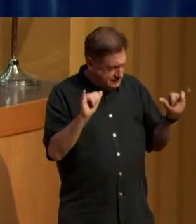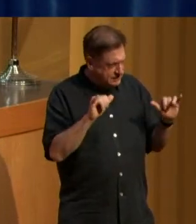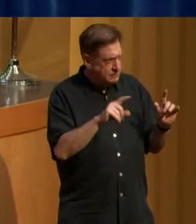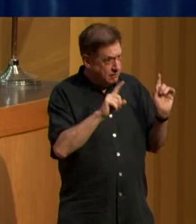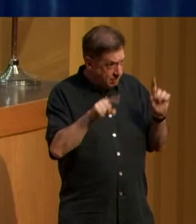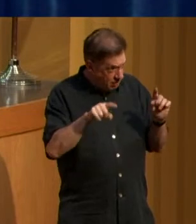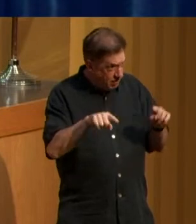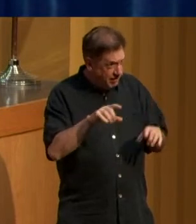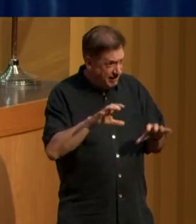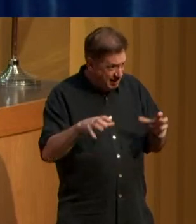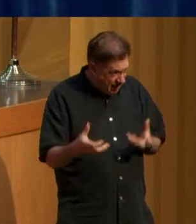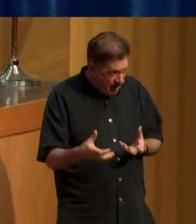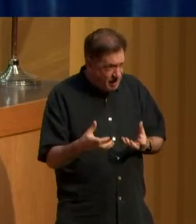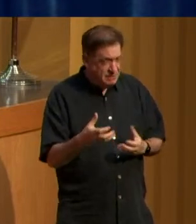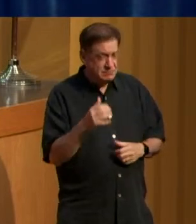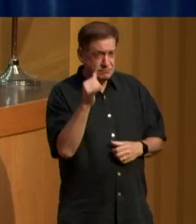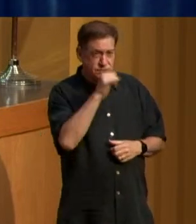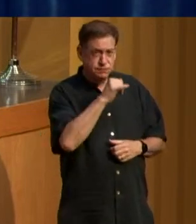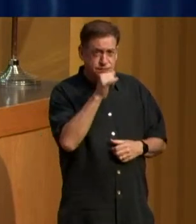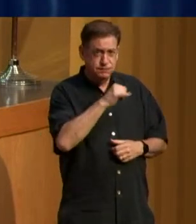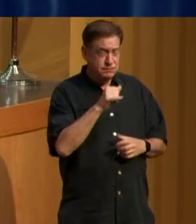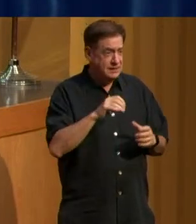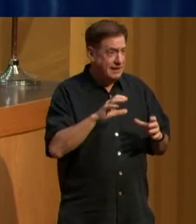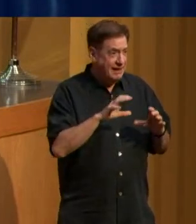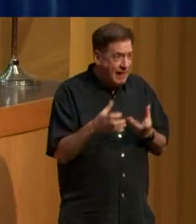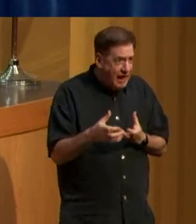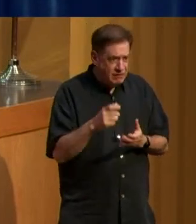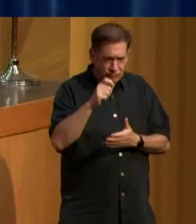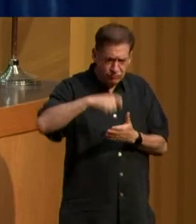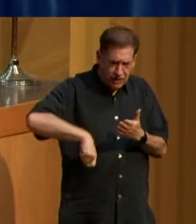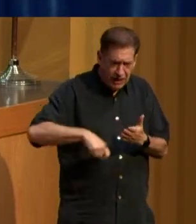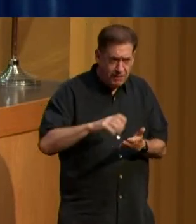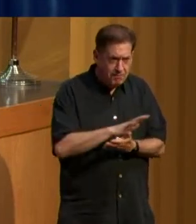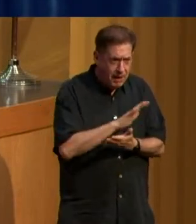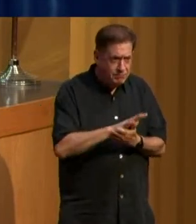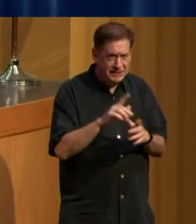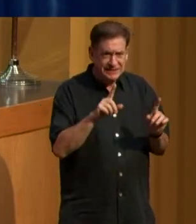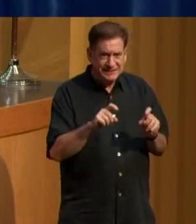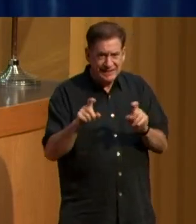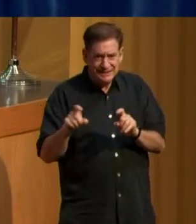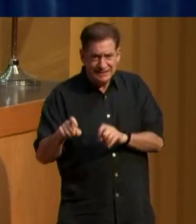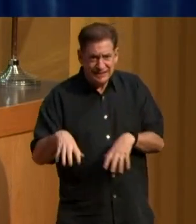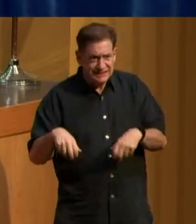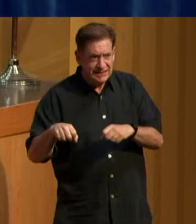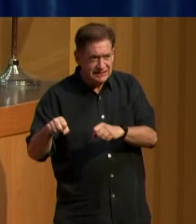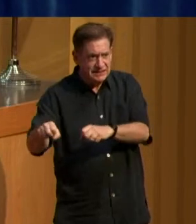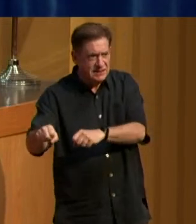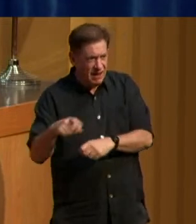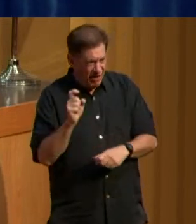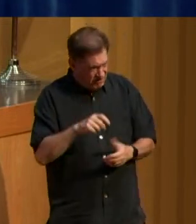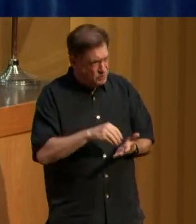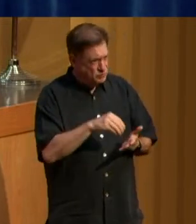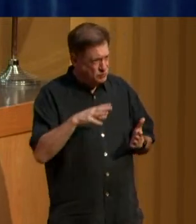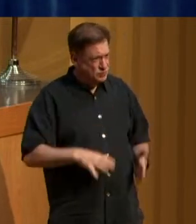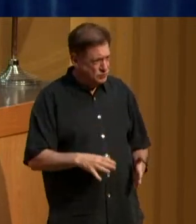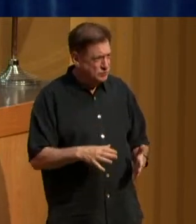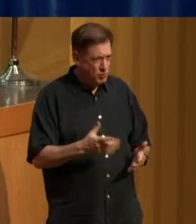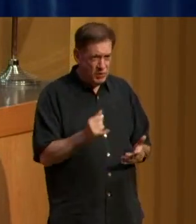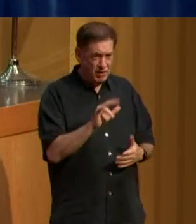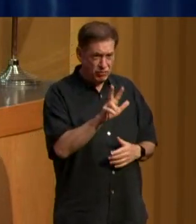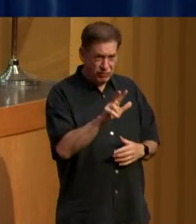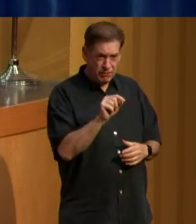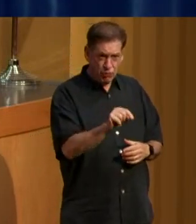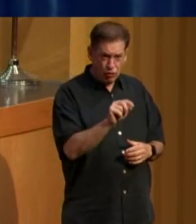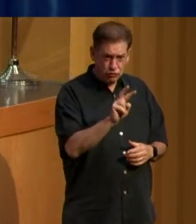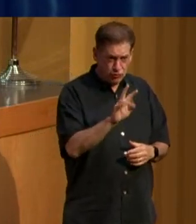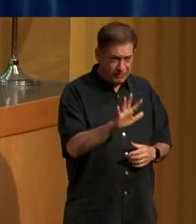class, right? You had to go to class, you had to write papers, you had to take tests. You had to be a student. I mean, what was it, a 3.25